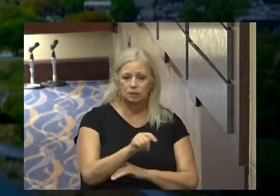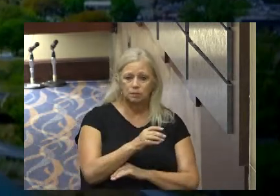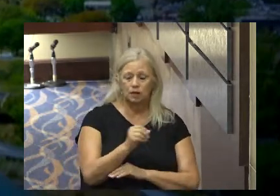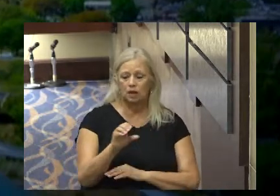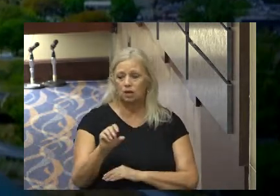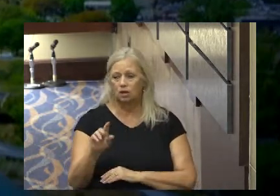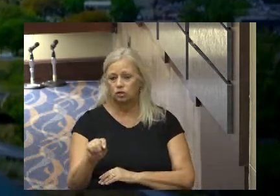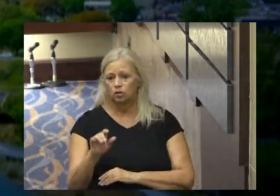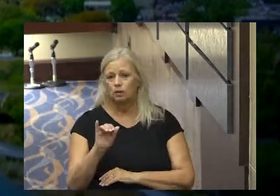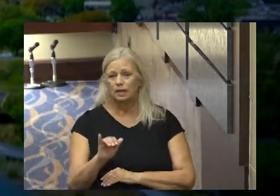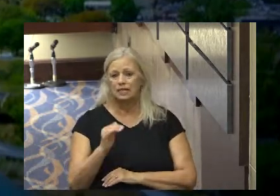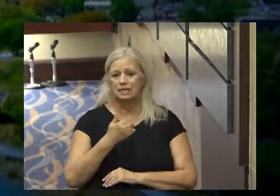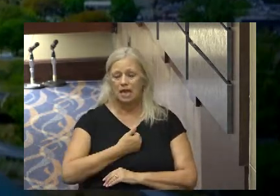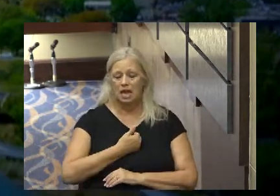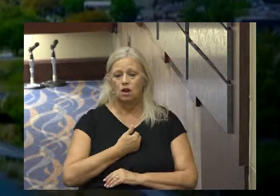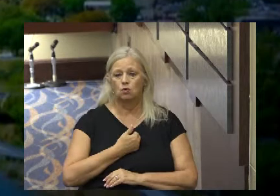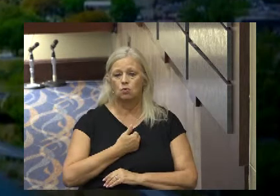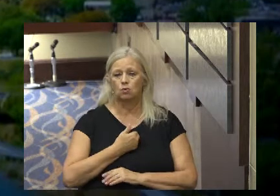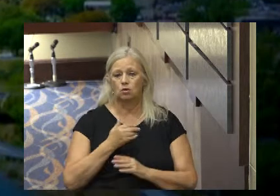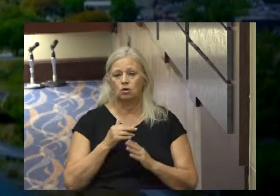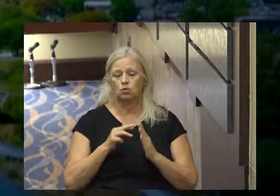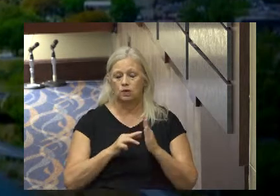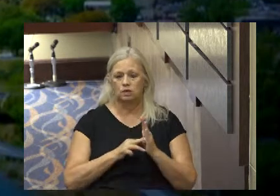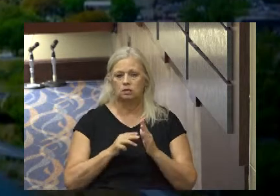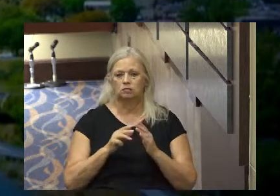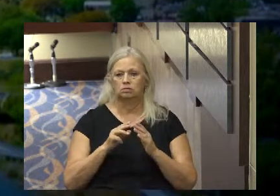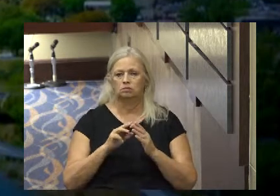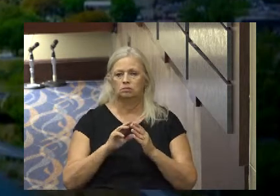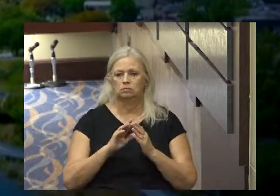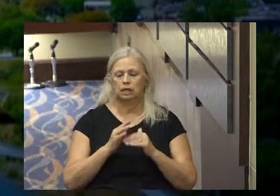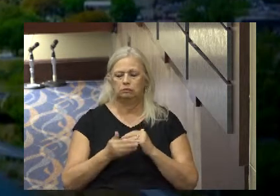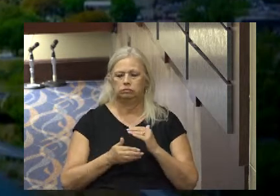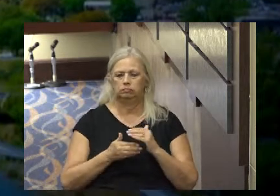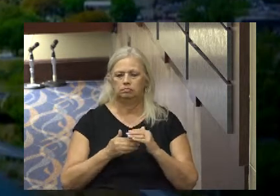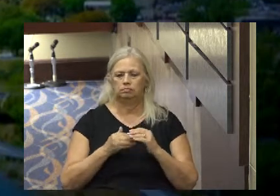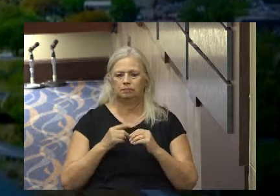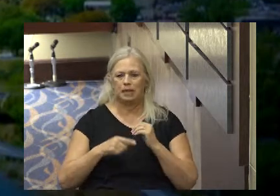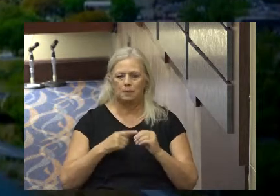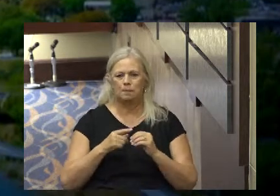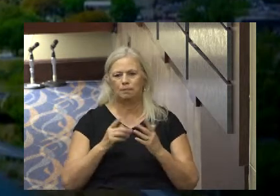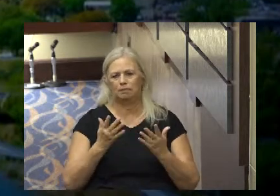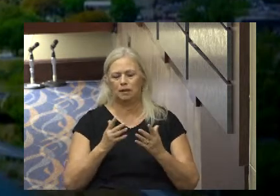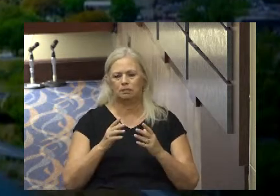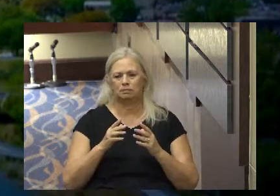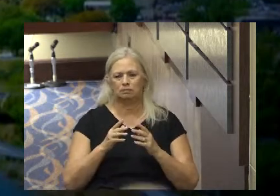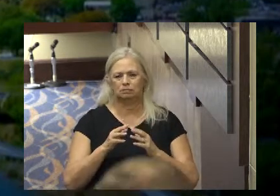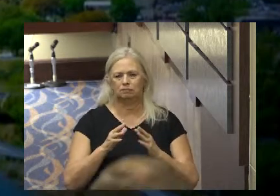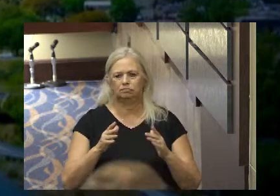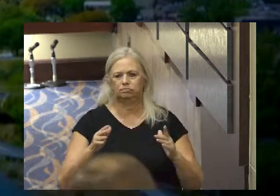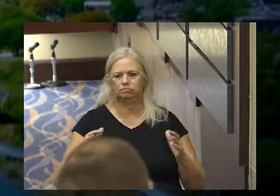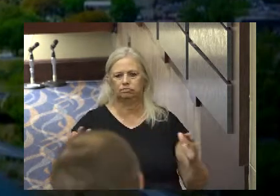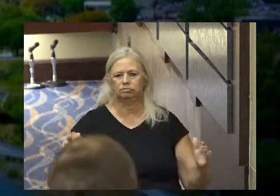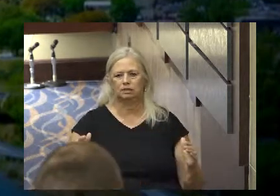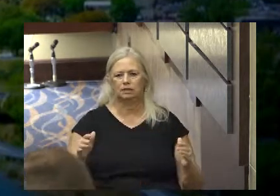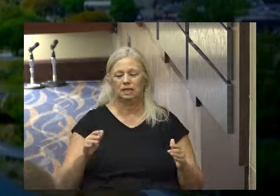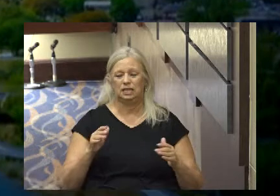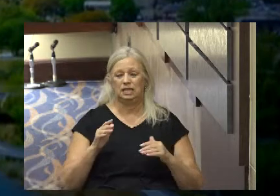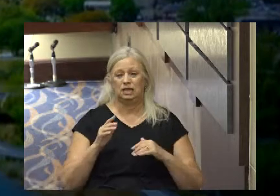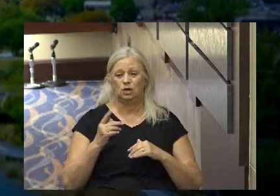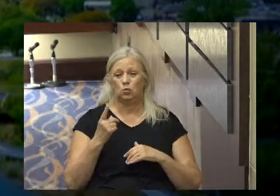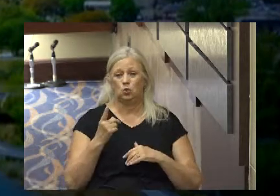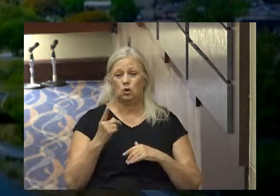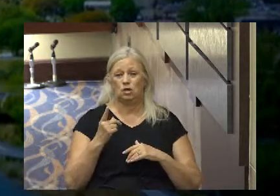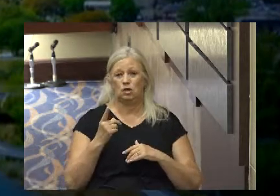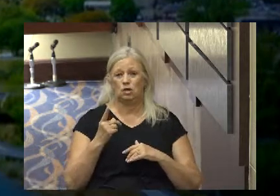when our resolutions tend to grow in number. I think this agenda was close to 800 pages long, so appreciate the